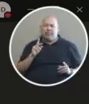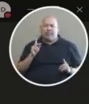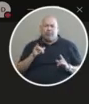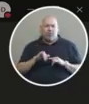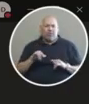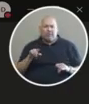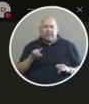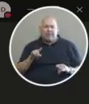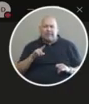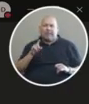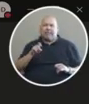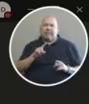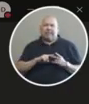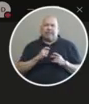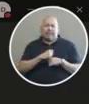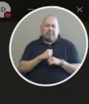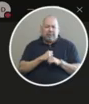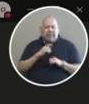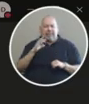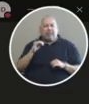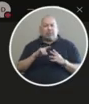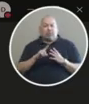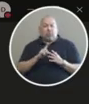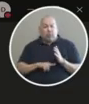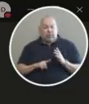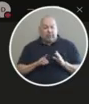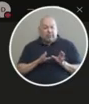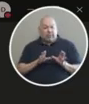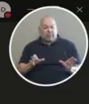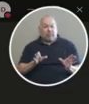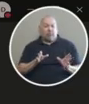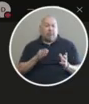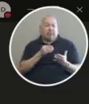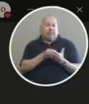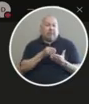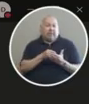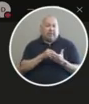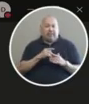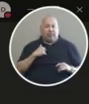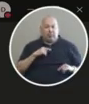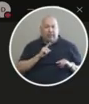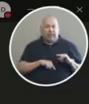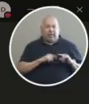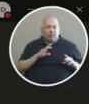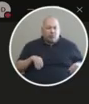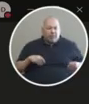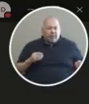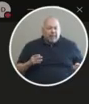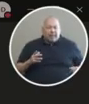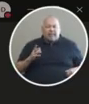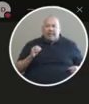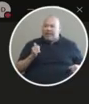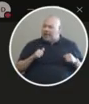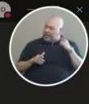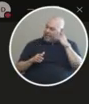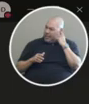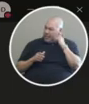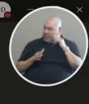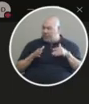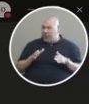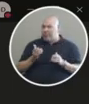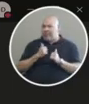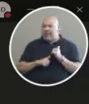be needed to be made. And with the general fund, I think that we cannot provide any form of an